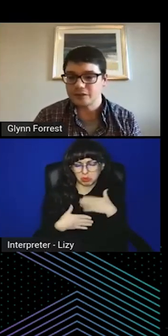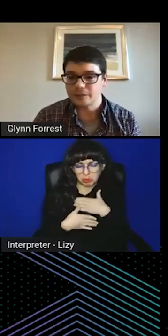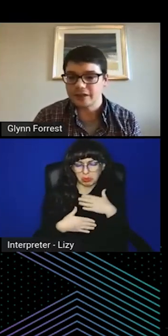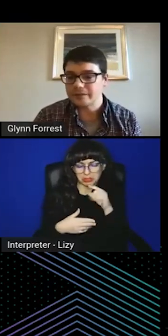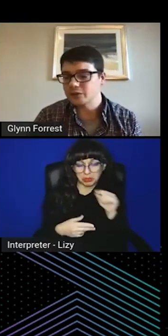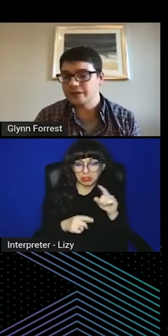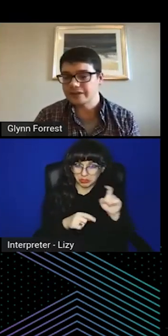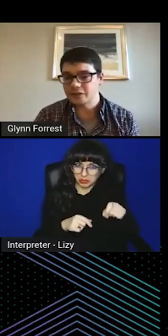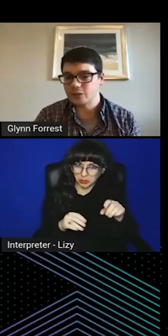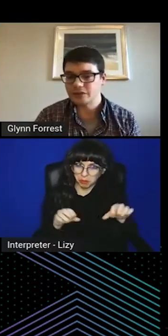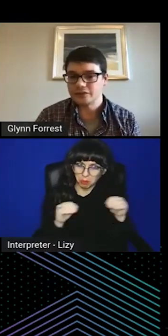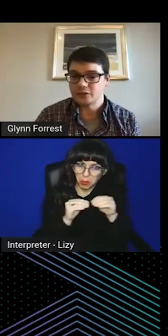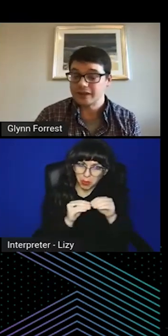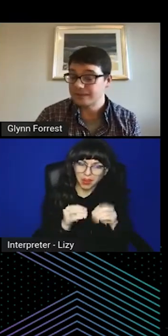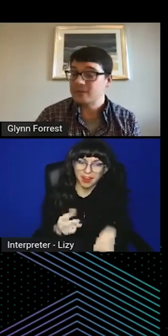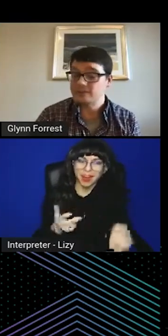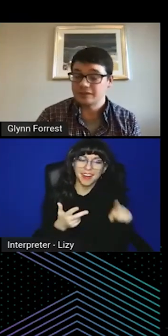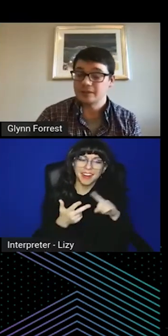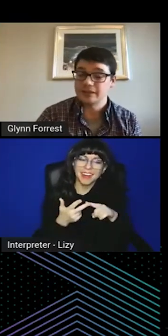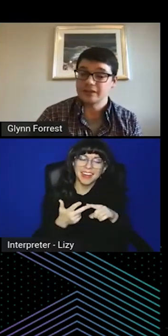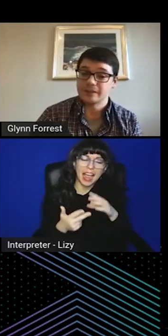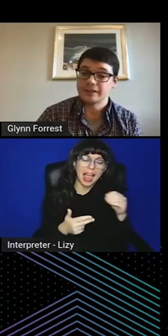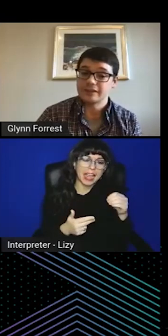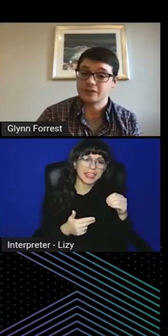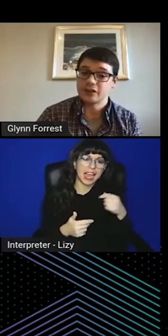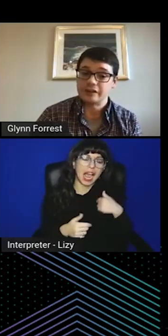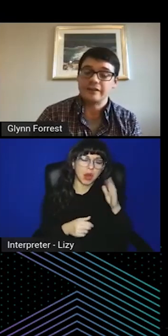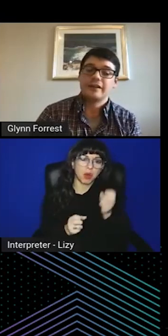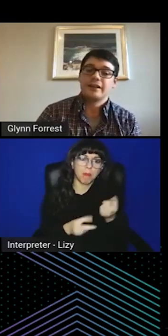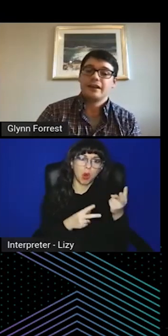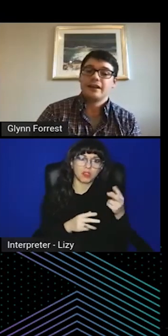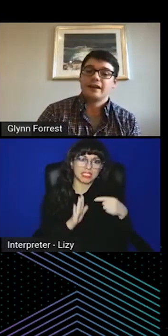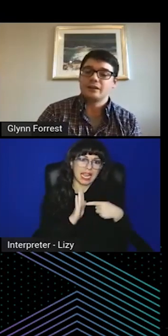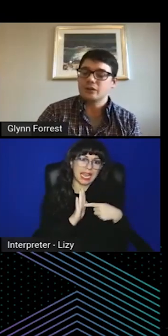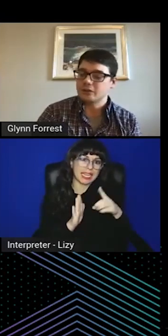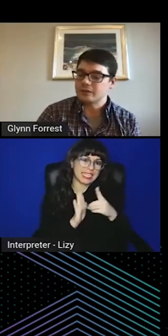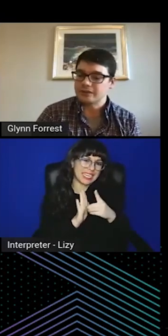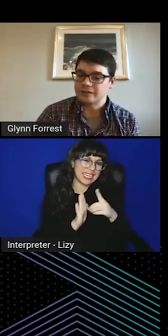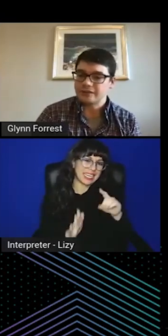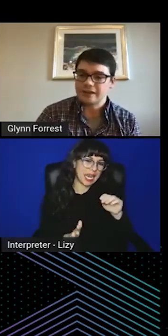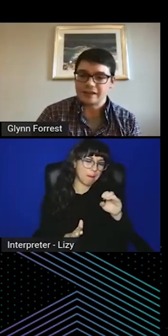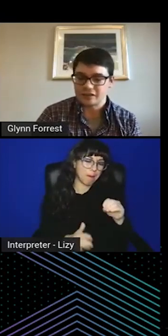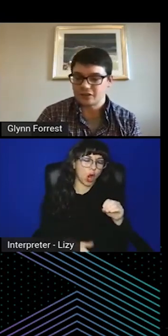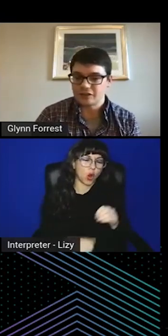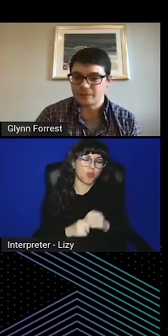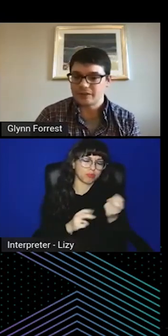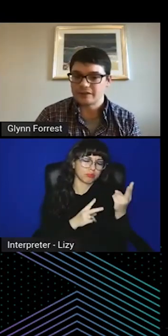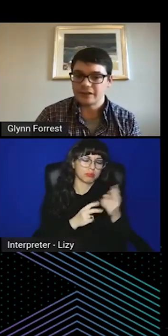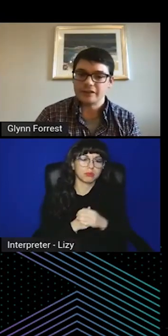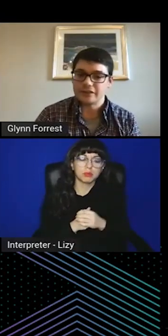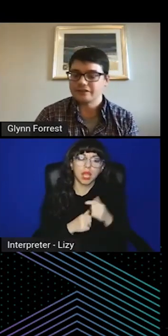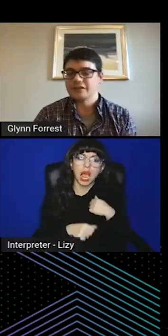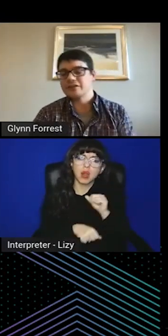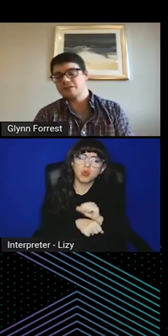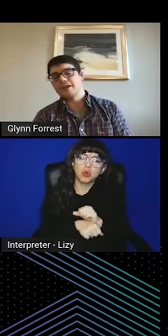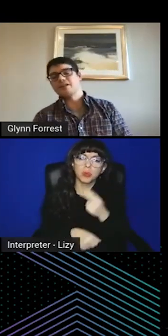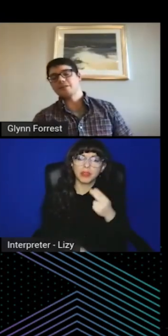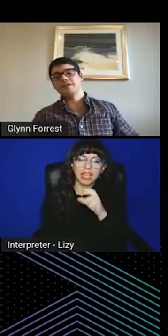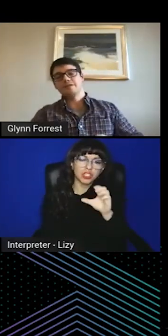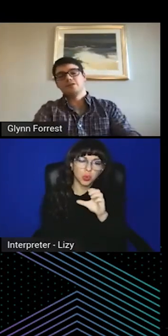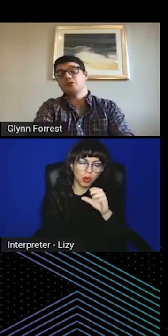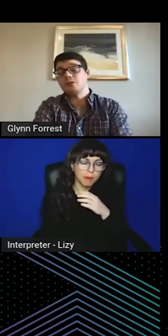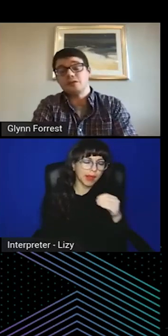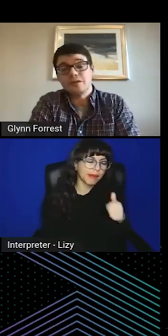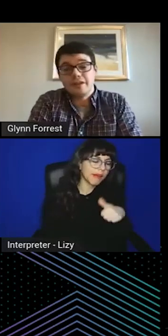profile where I'll be uploading the code to a demo I'll be giving a bit later on. I work with HashiCorp and other configuration